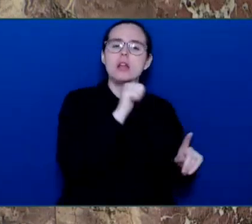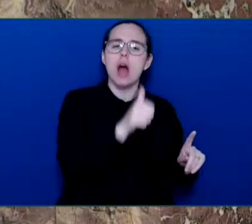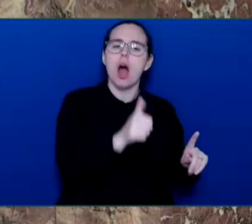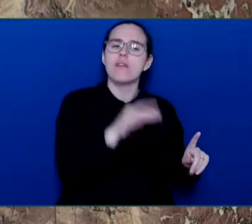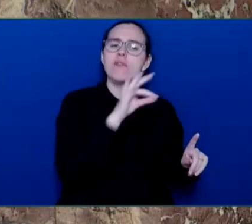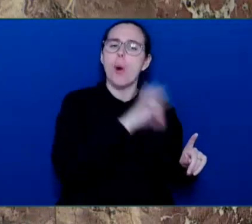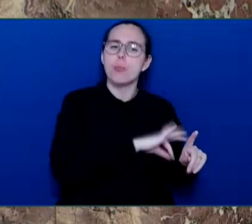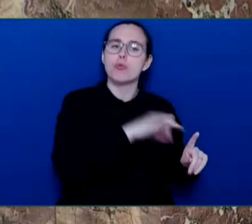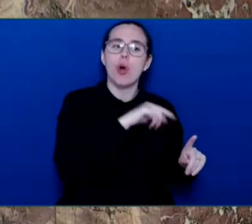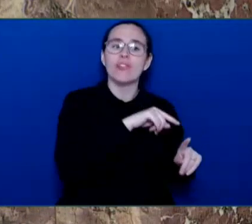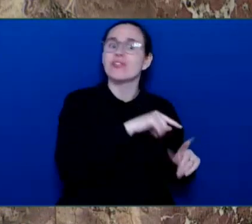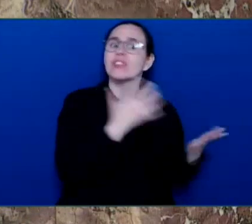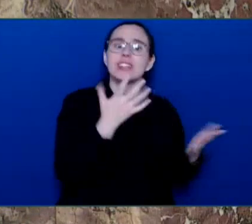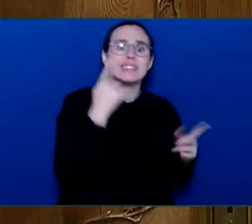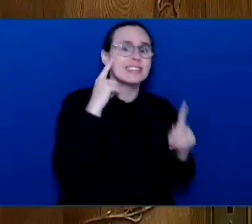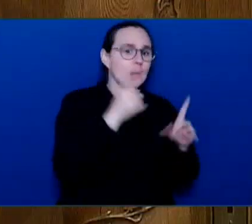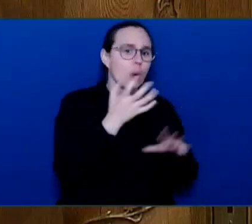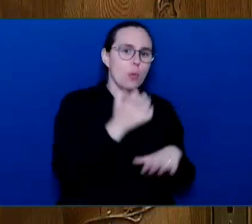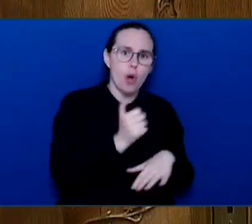do in this regard.